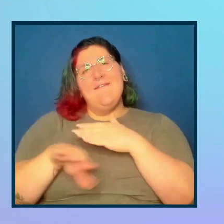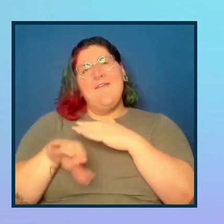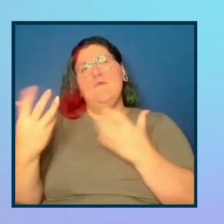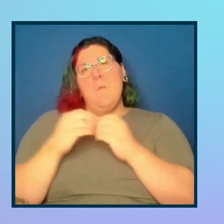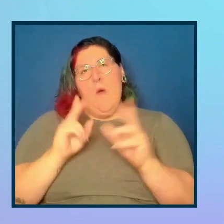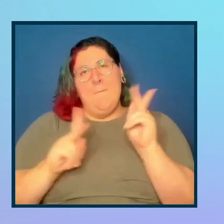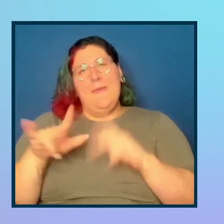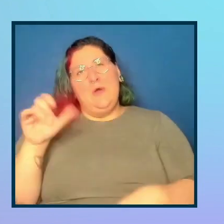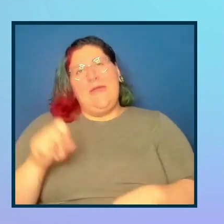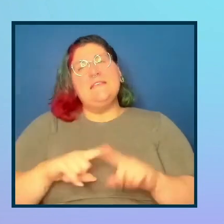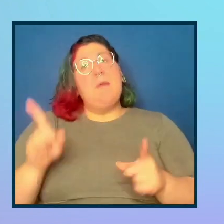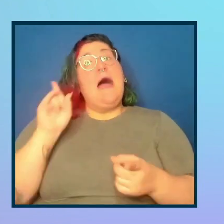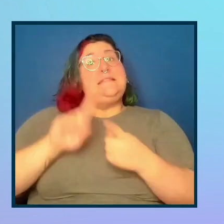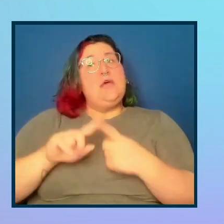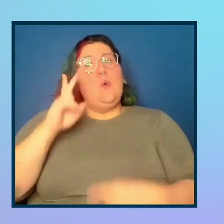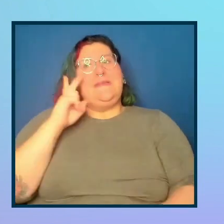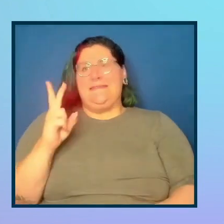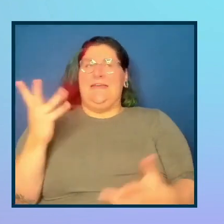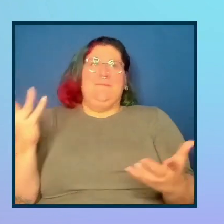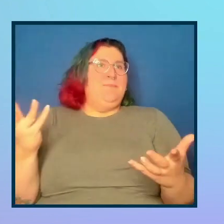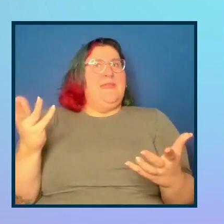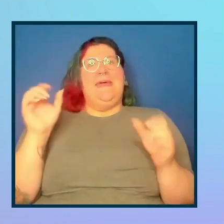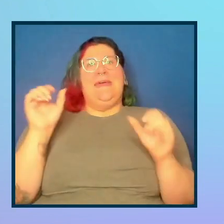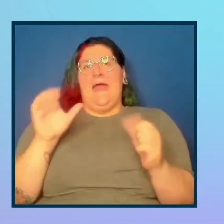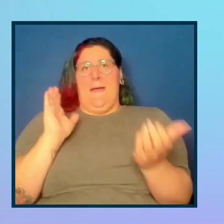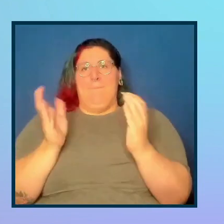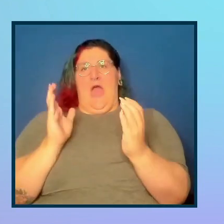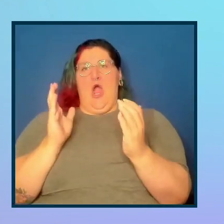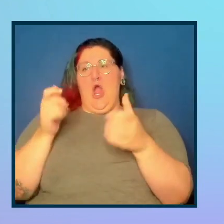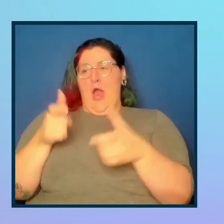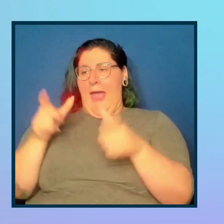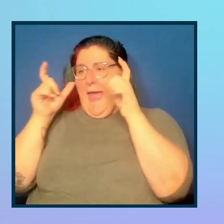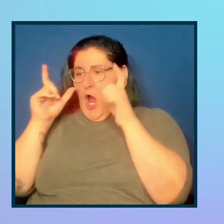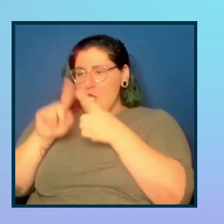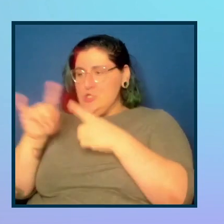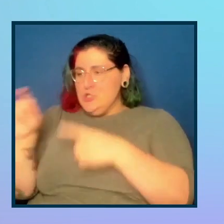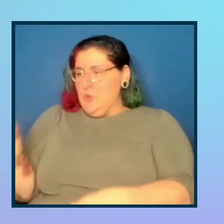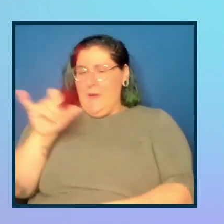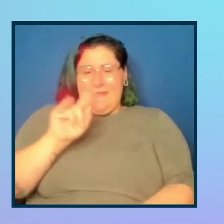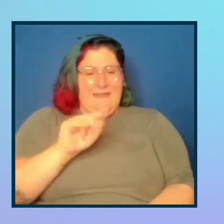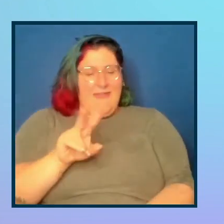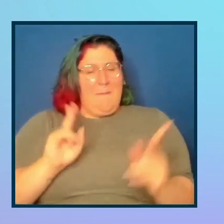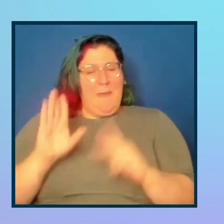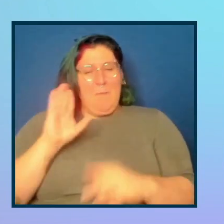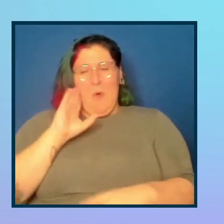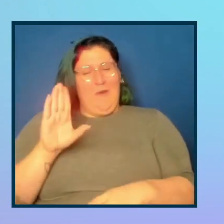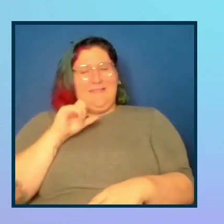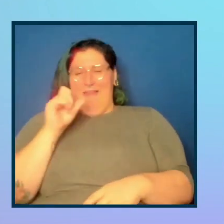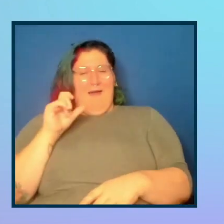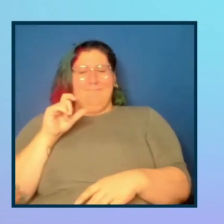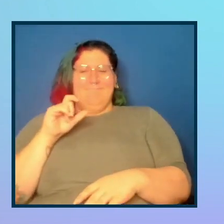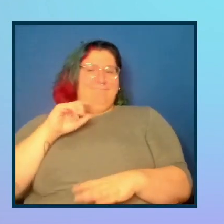like what we see on TV, people are going to be very hesitant. But at the moment, we do have really good use cases. So things